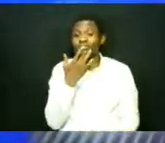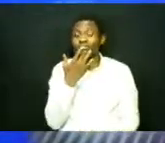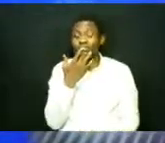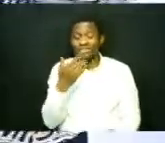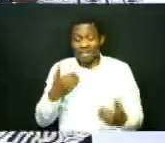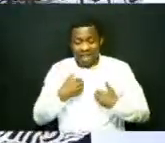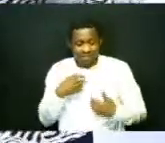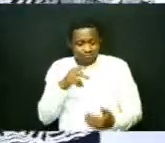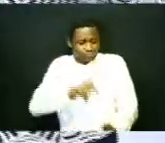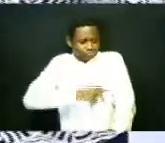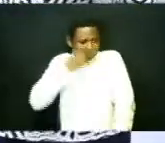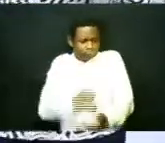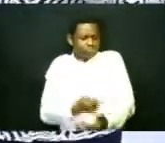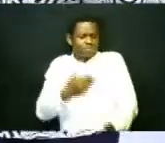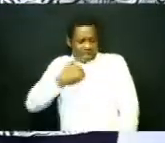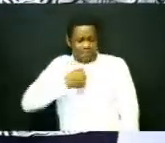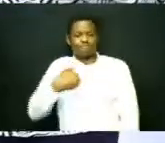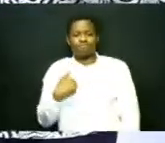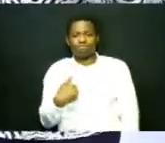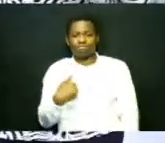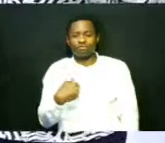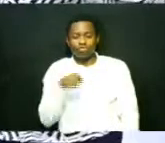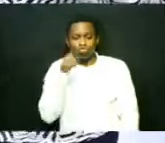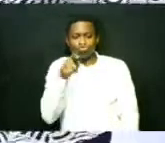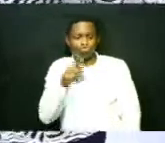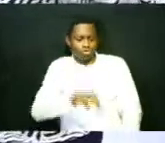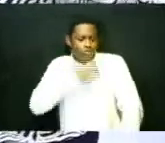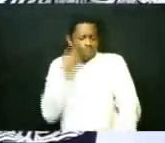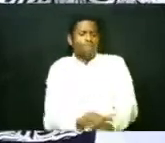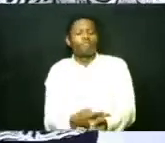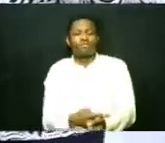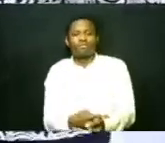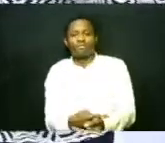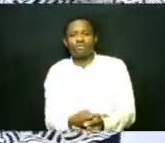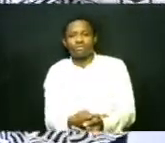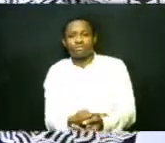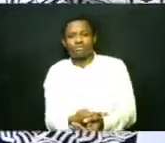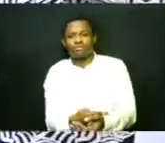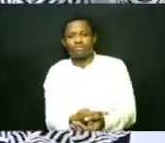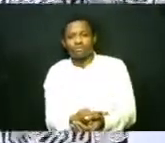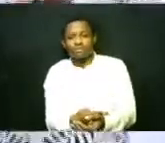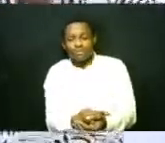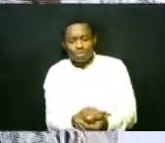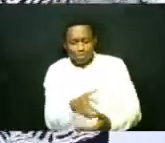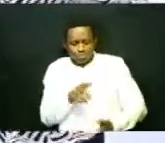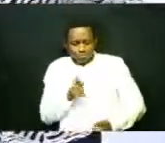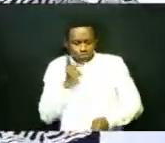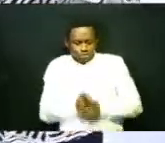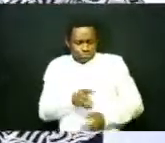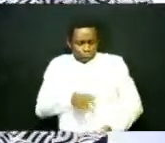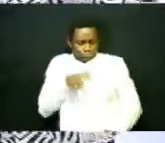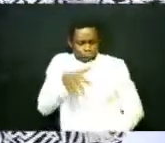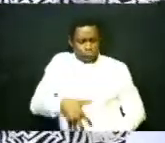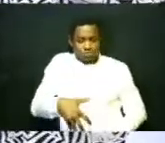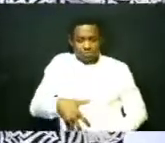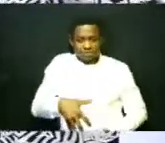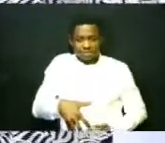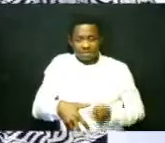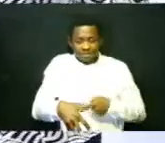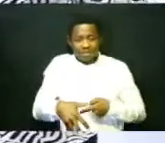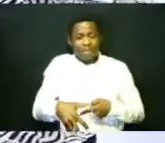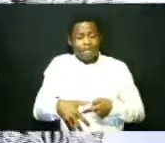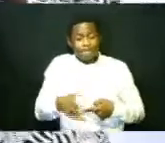conception. You conceive. But before you conceive, there is